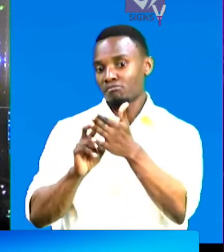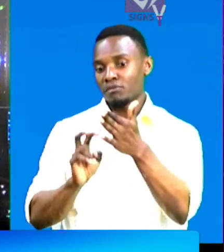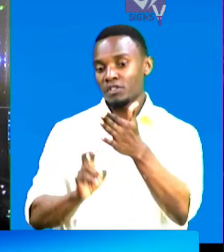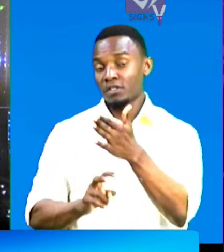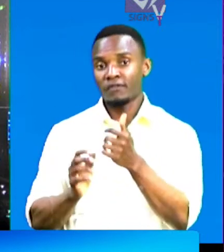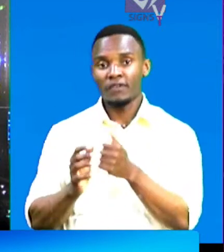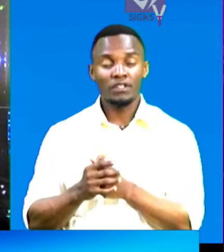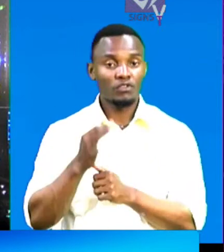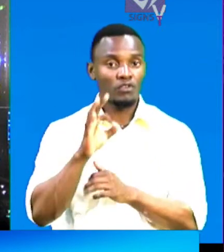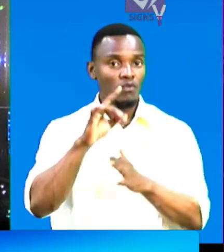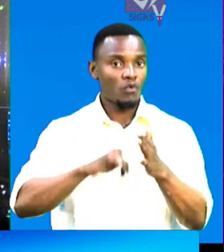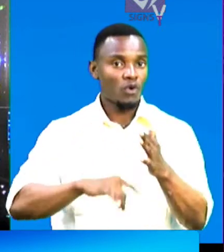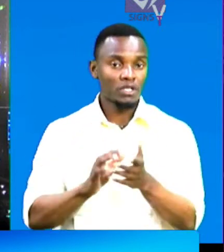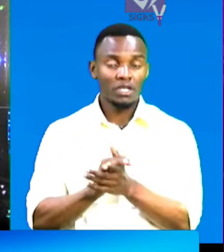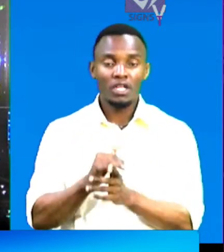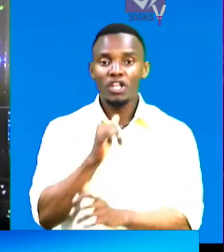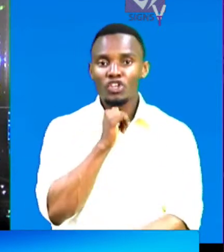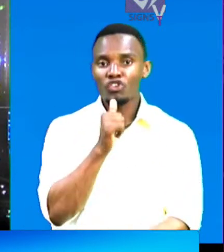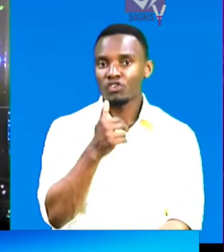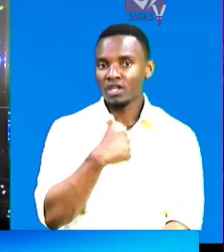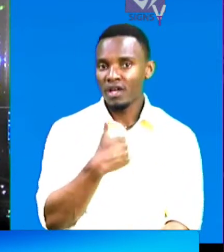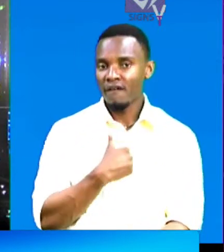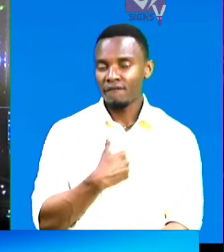of not having